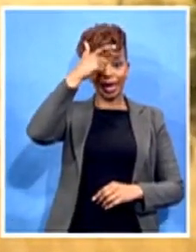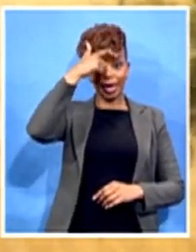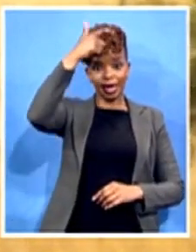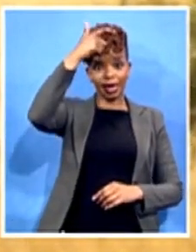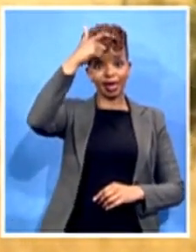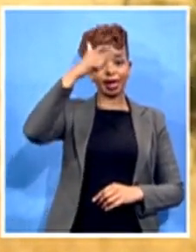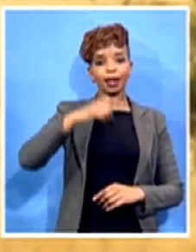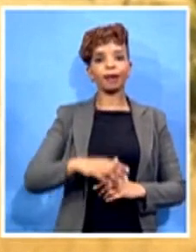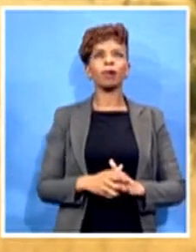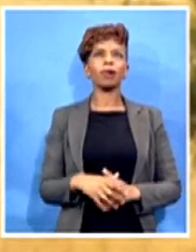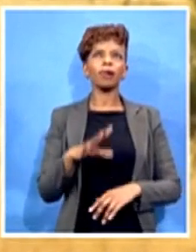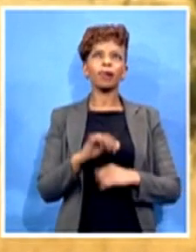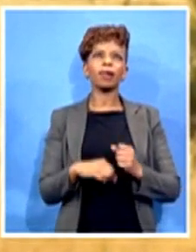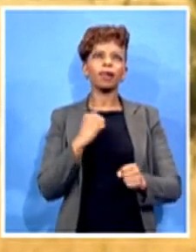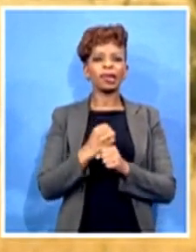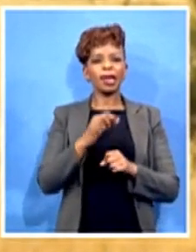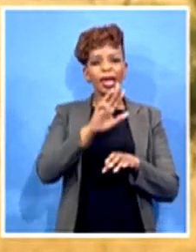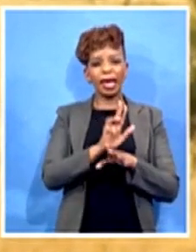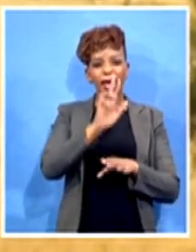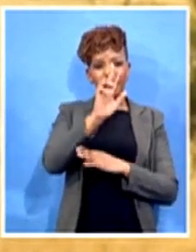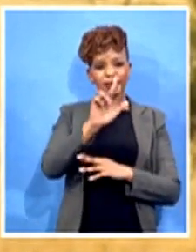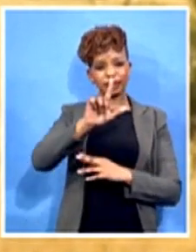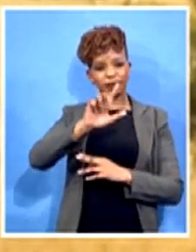1879. That led to